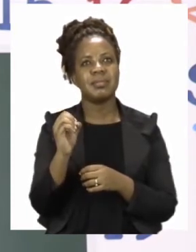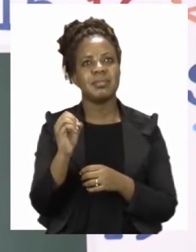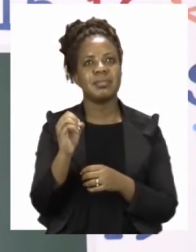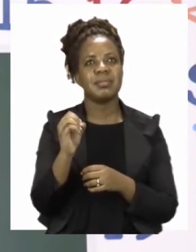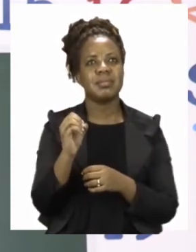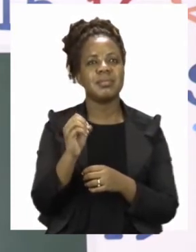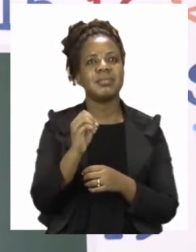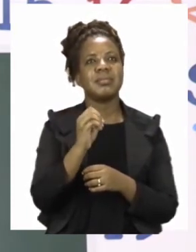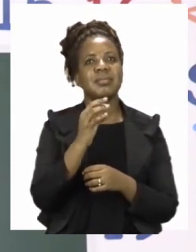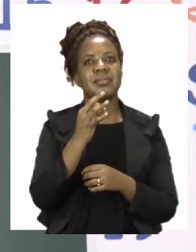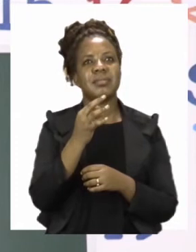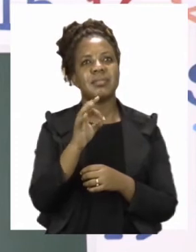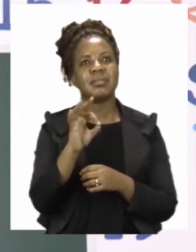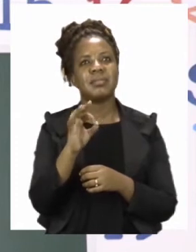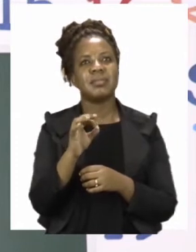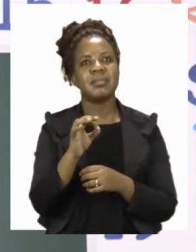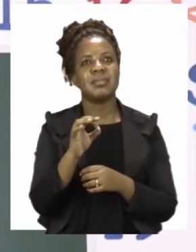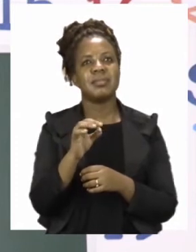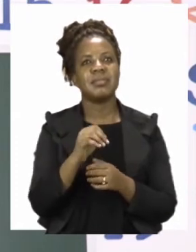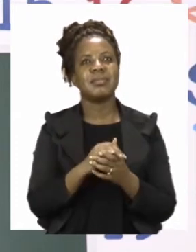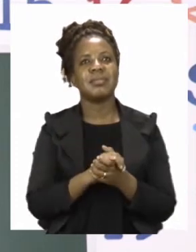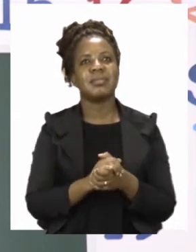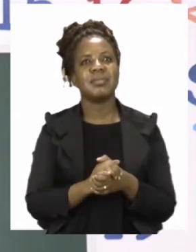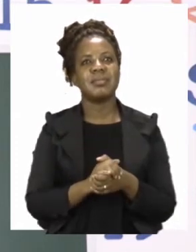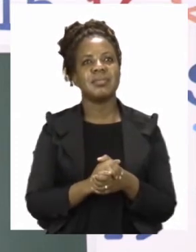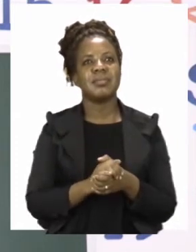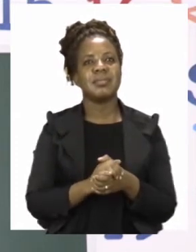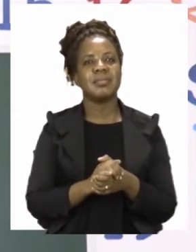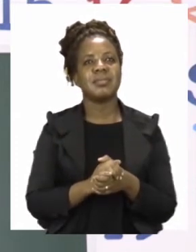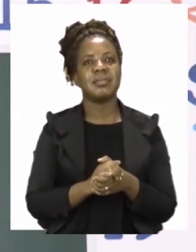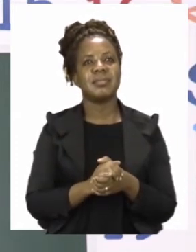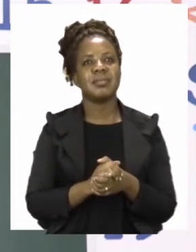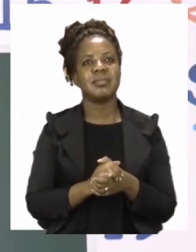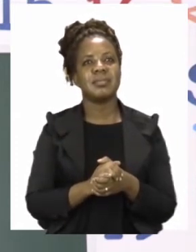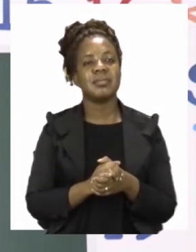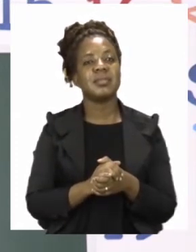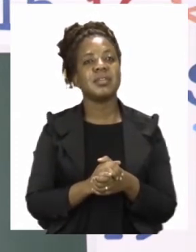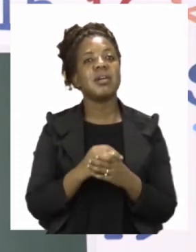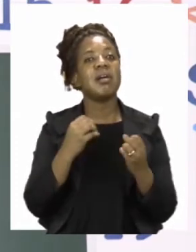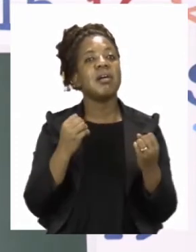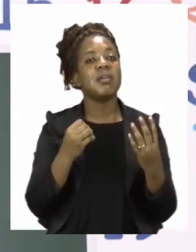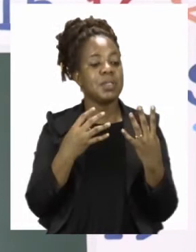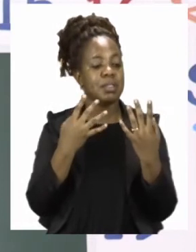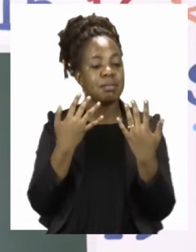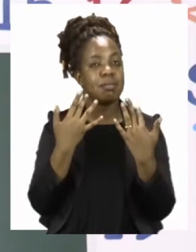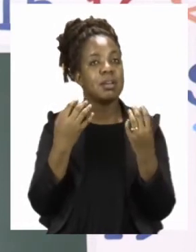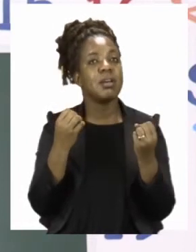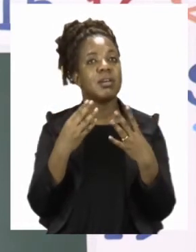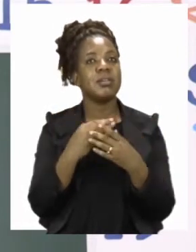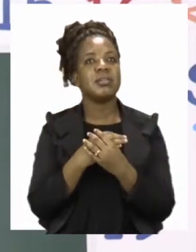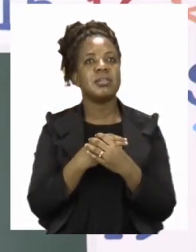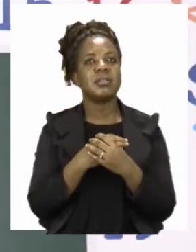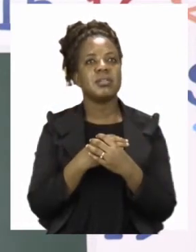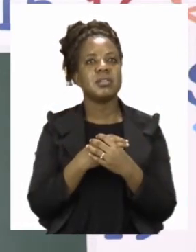from 18 to 9, counting backwards. So let us do that.